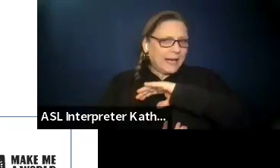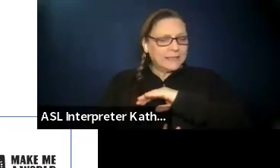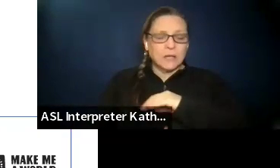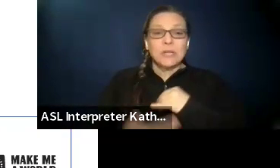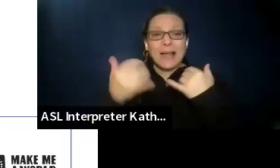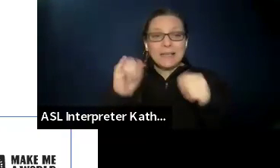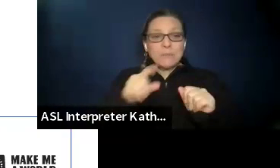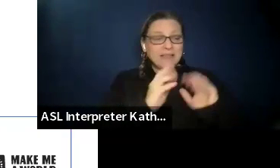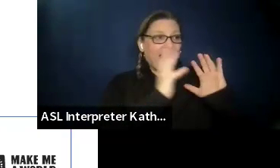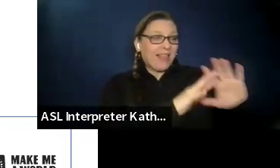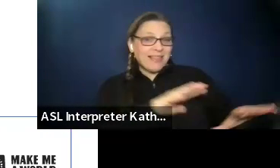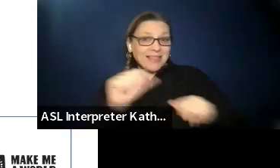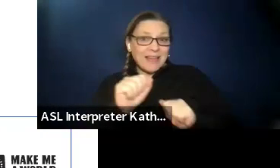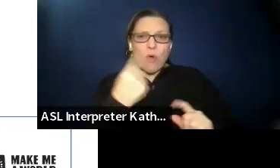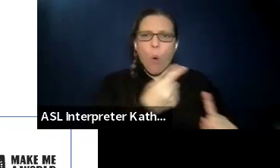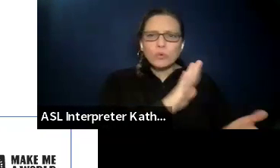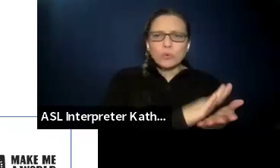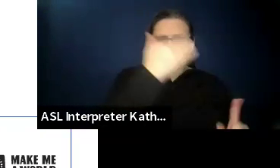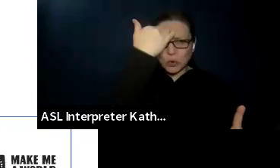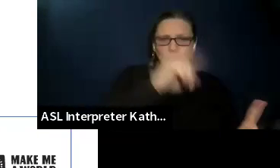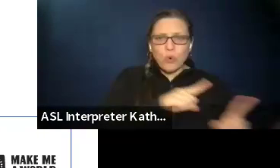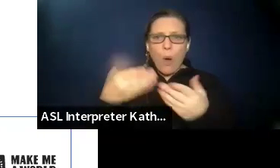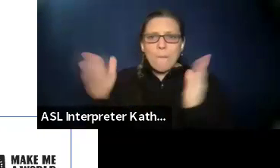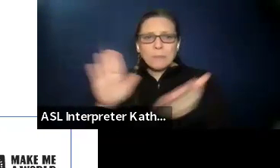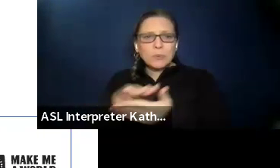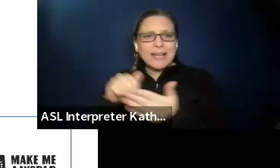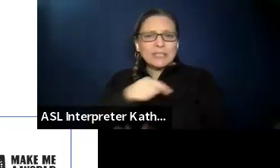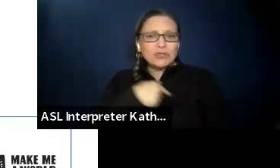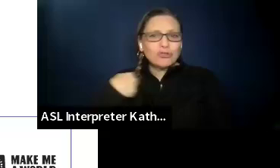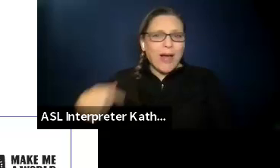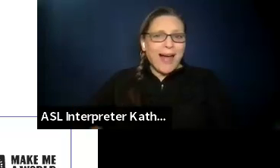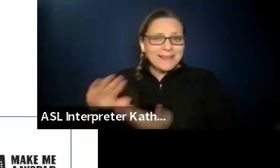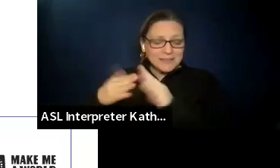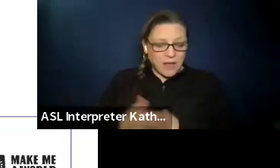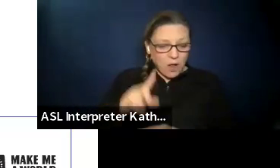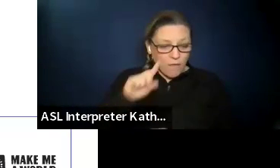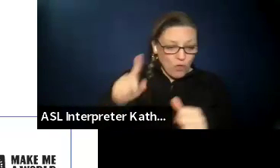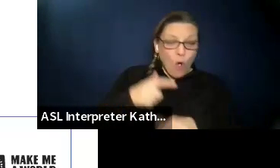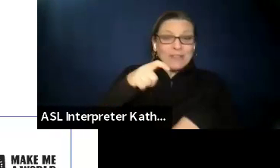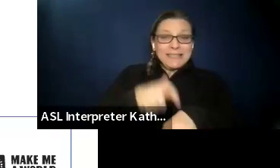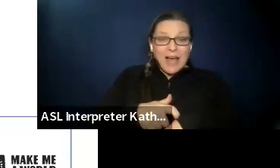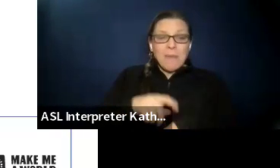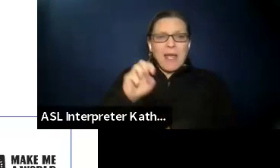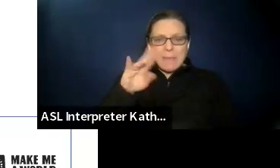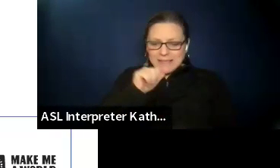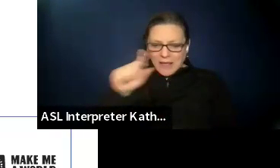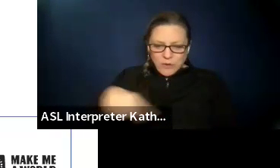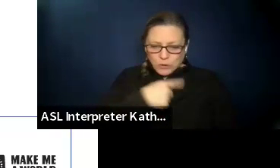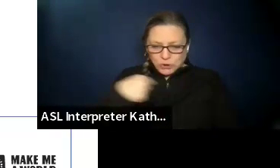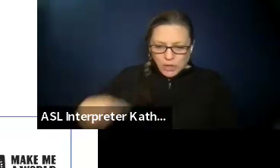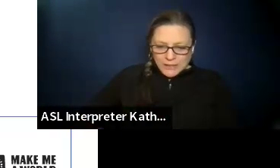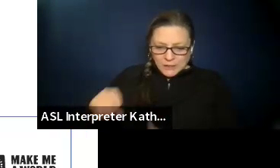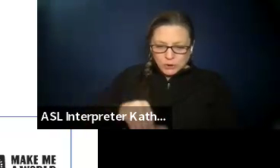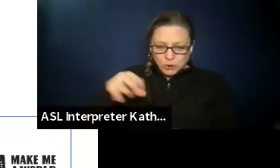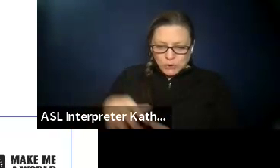must leave the only school she's ever known to attend a public school in Chinatown. For the first time, Emily isn't the only Chinese student